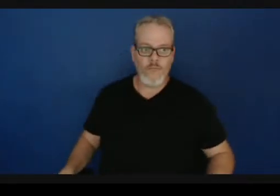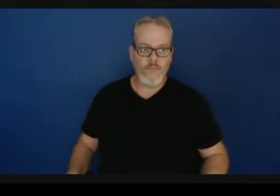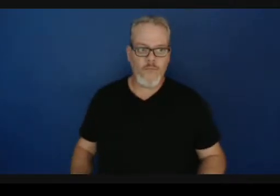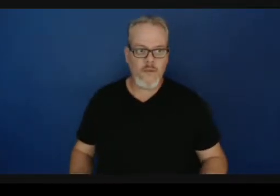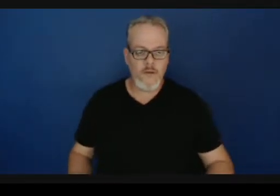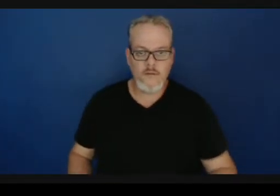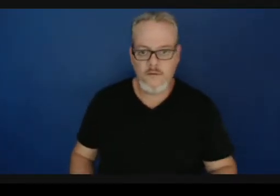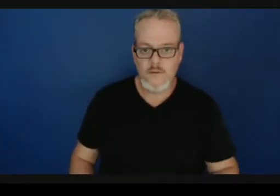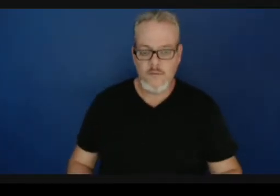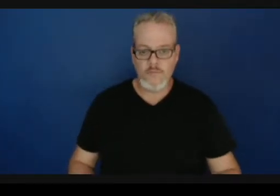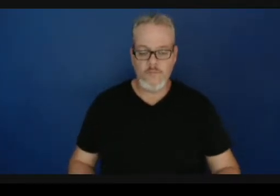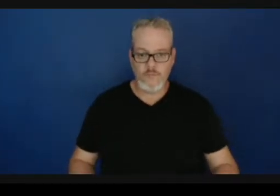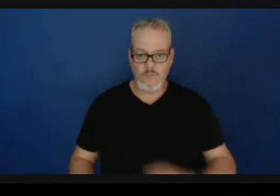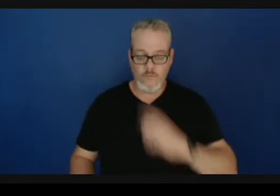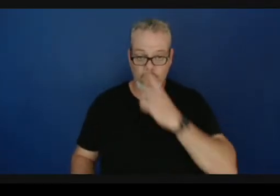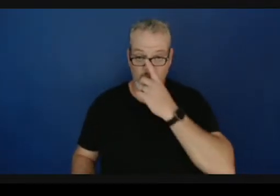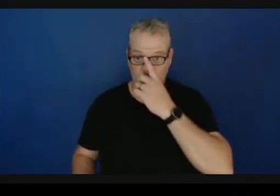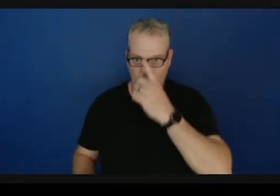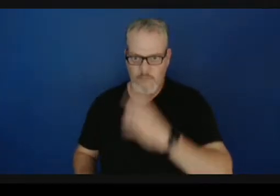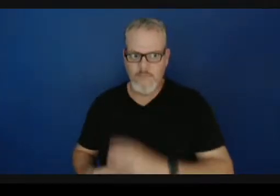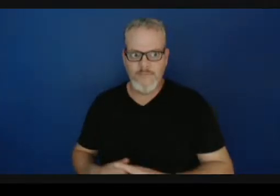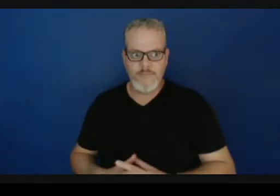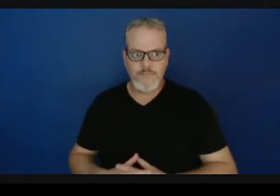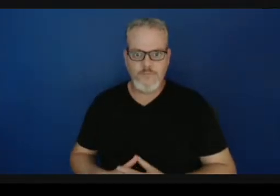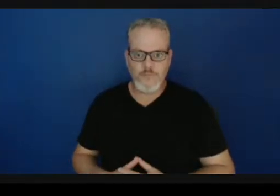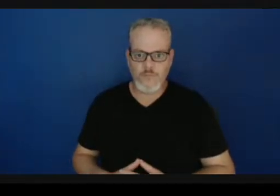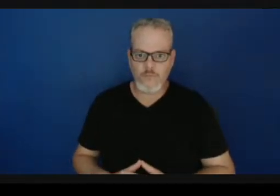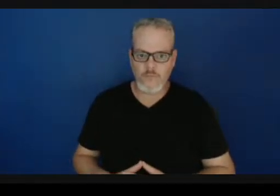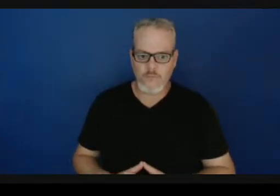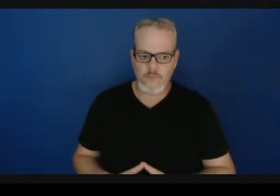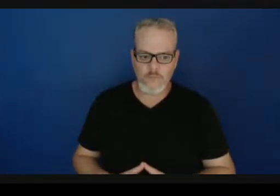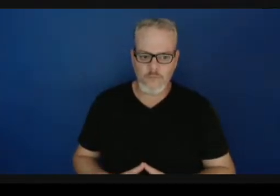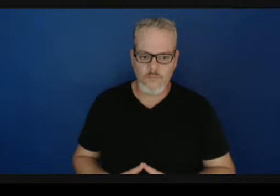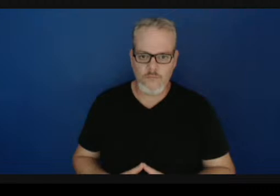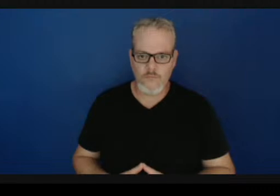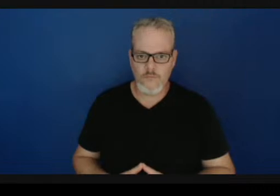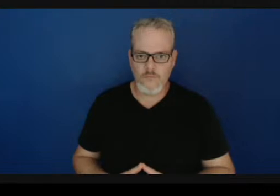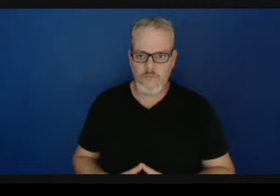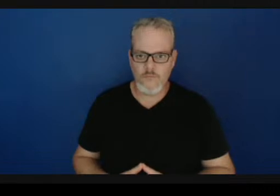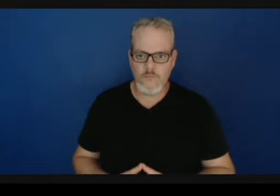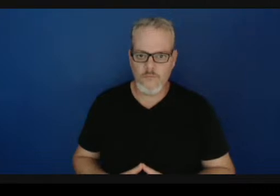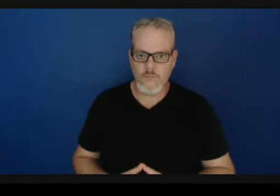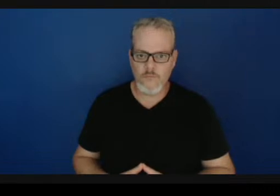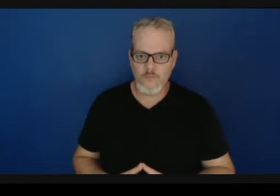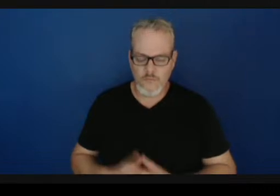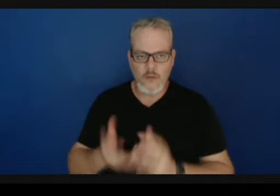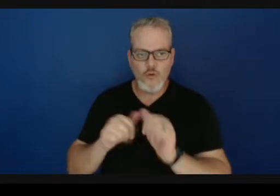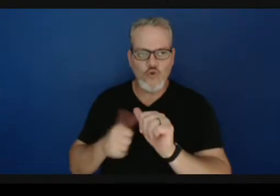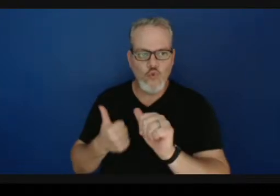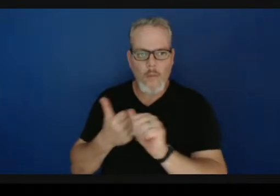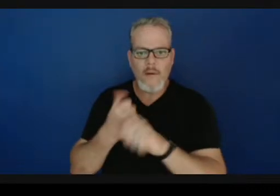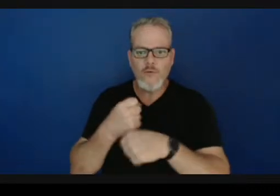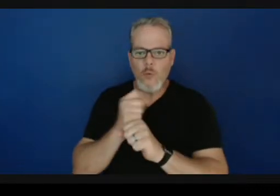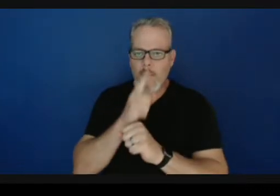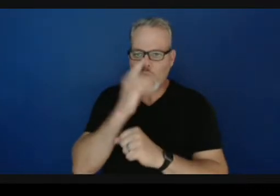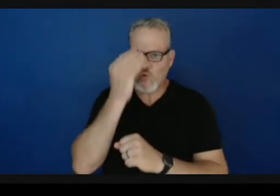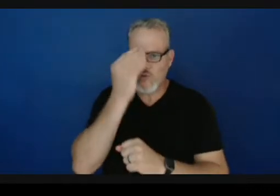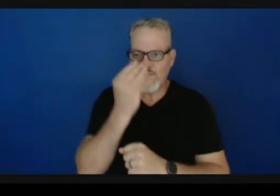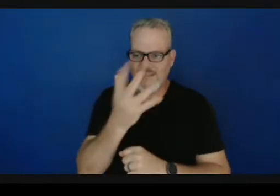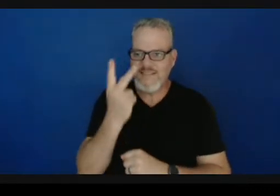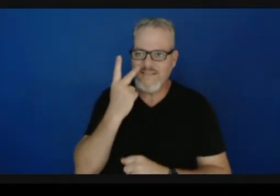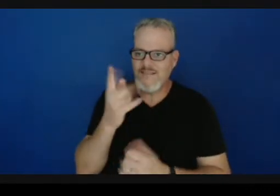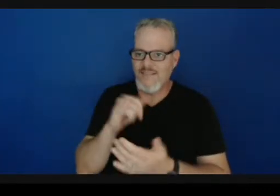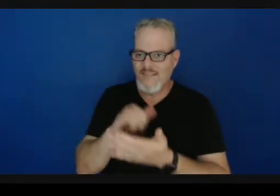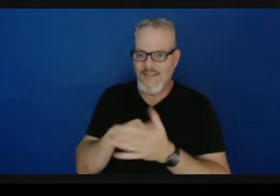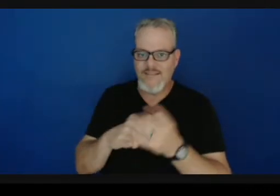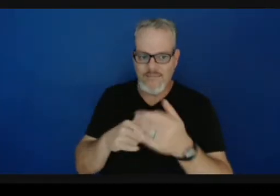sea level. That's all this thing right here. So hopefully this pulls it all together to wrap it up. I just wanted to kind of make sure we tied the bow on that for this section. So